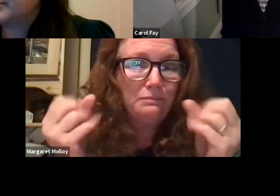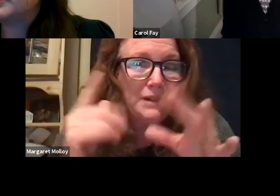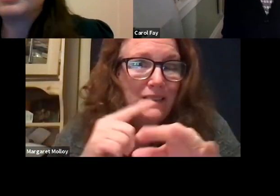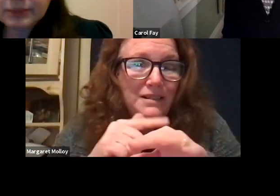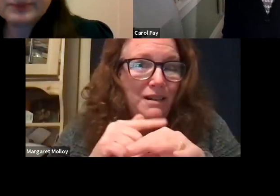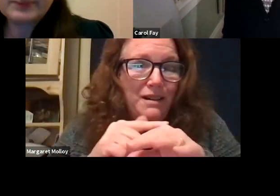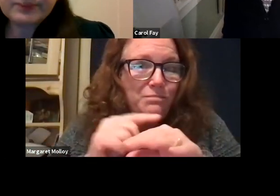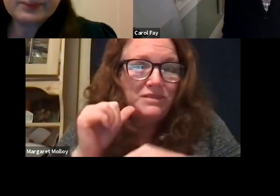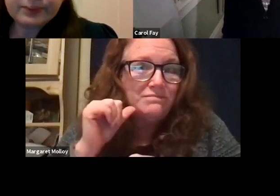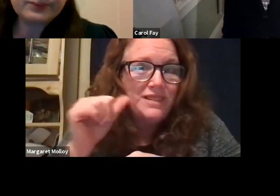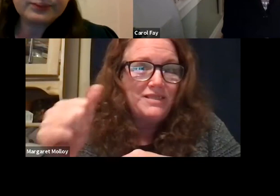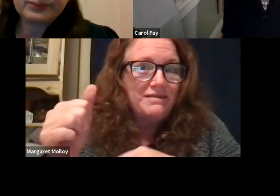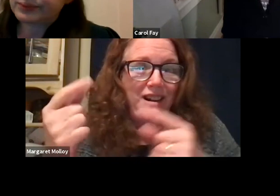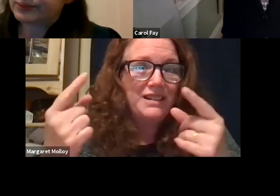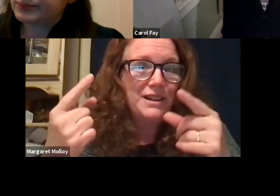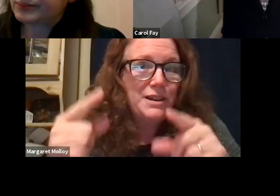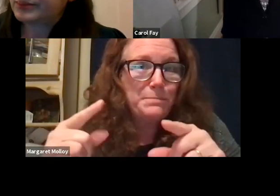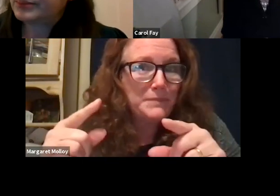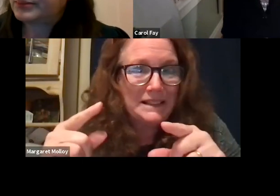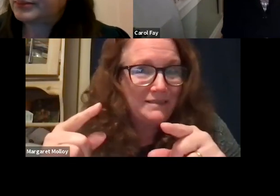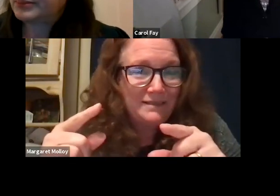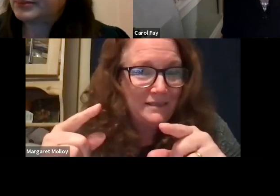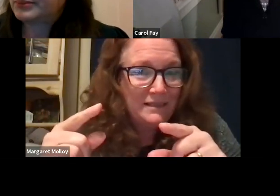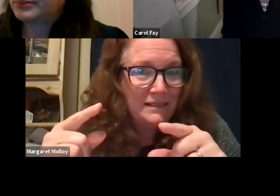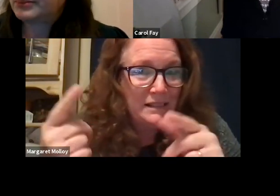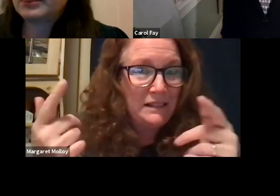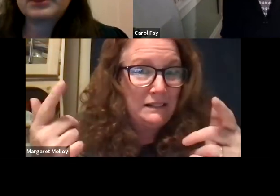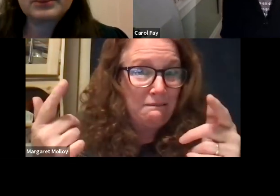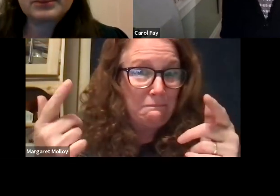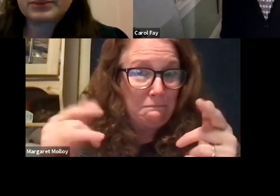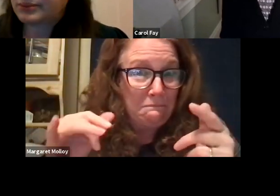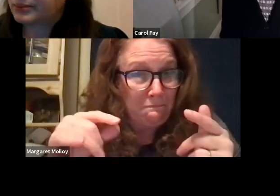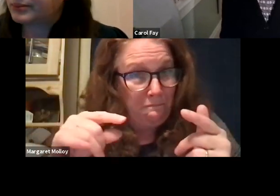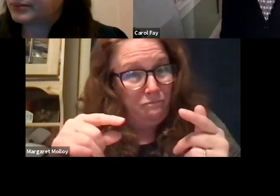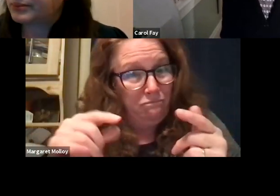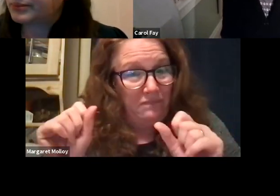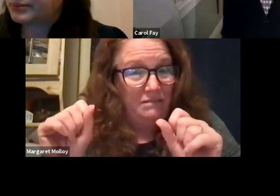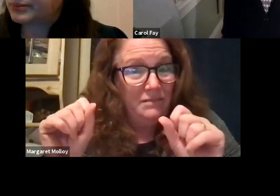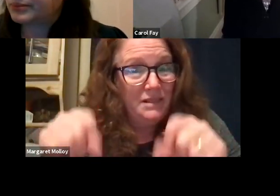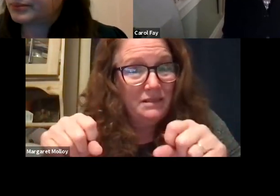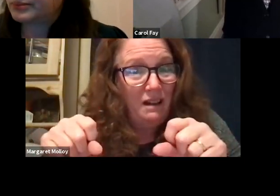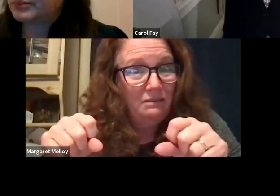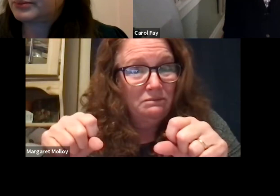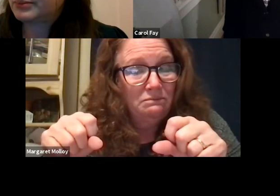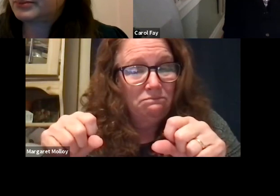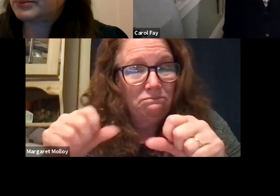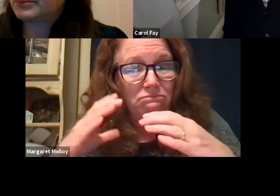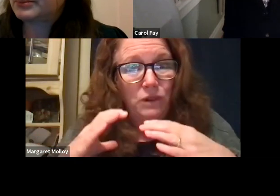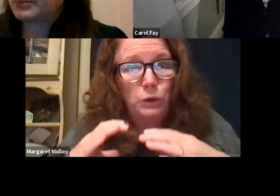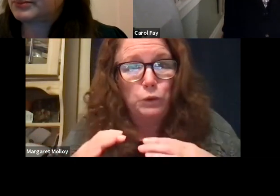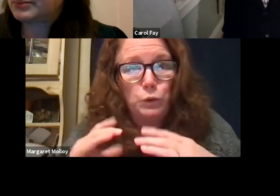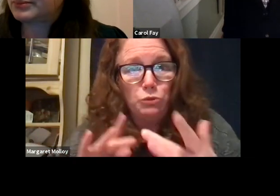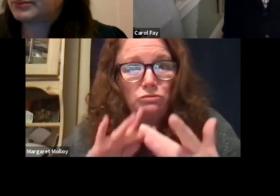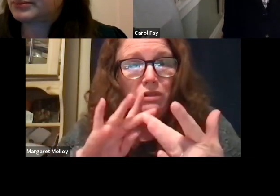work. But oftentimes that doesn't happen. Is that the type